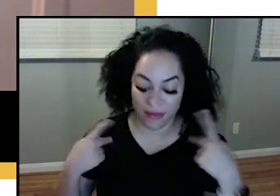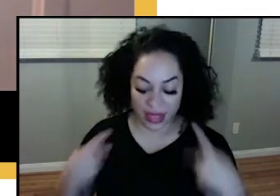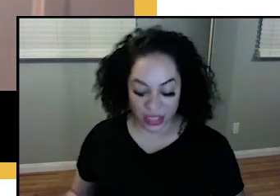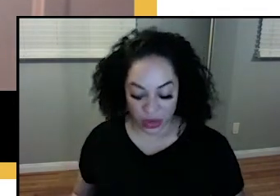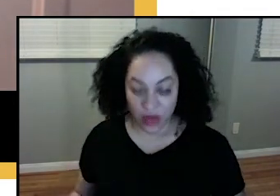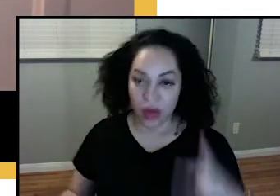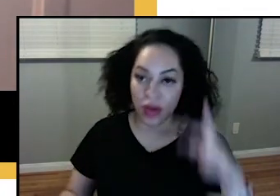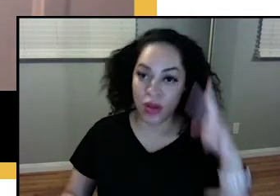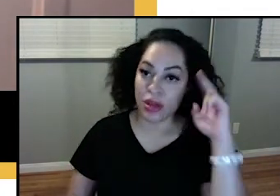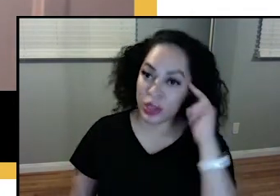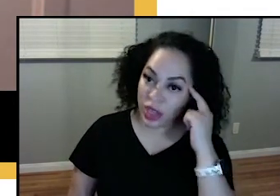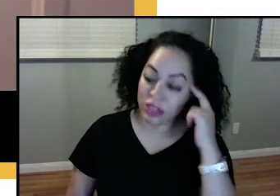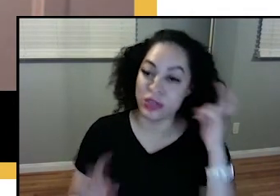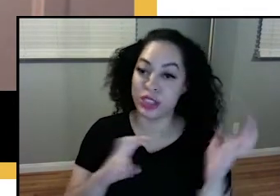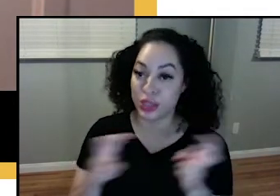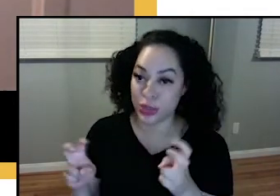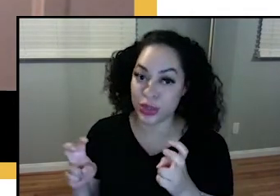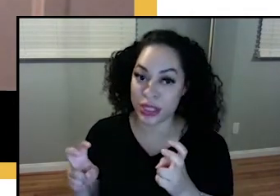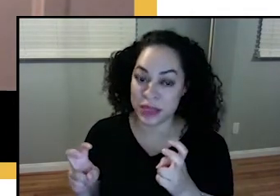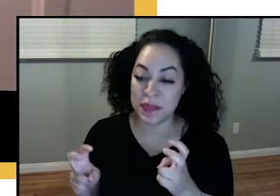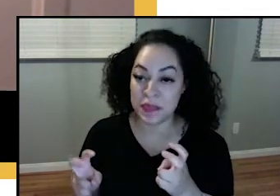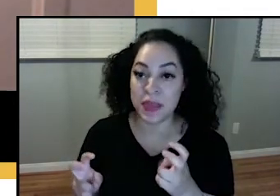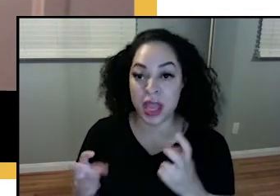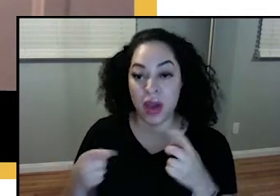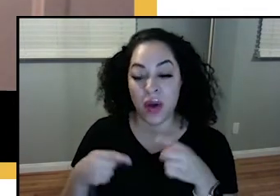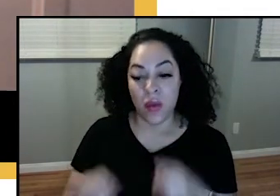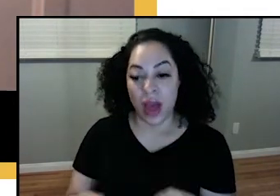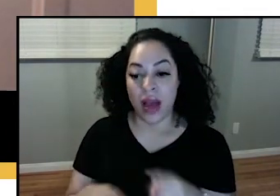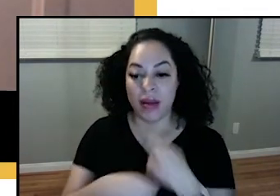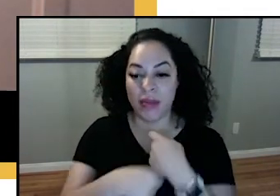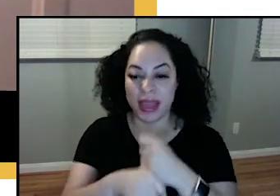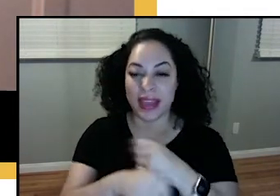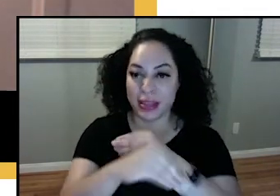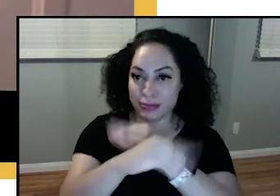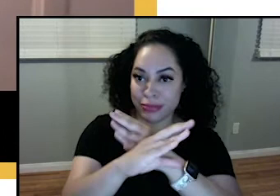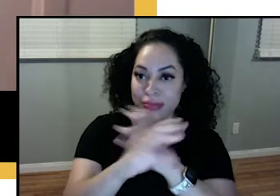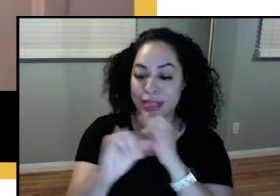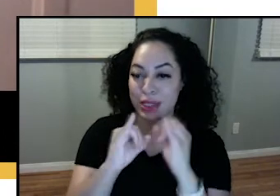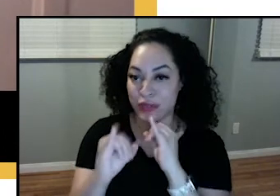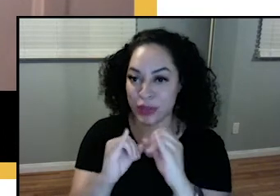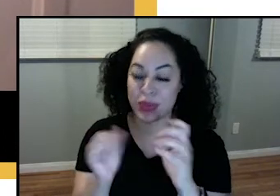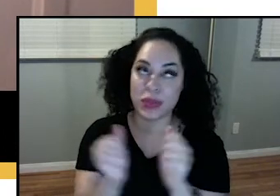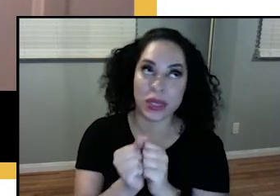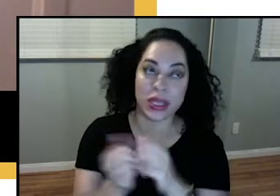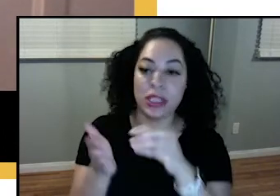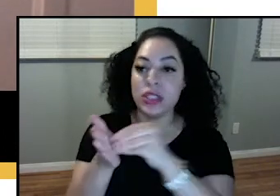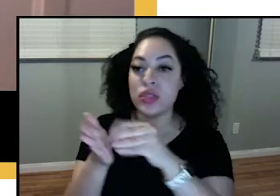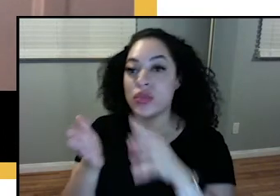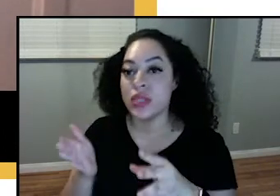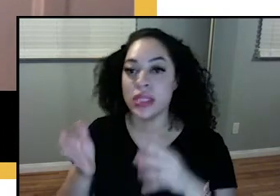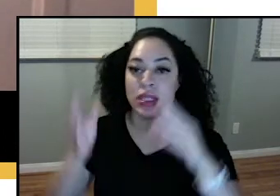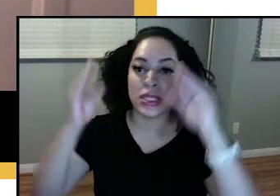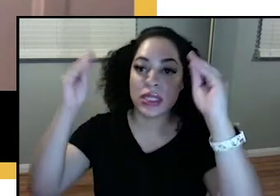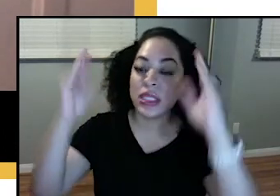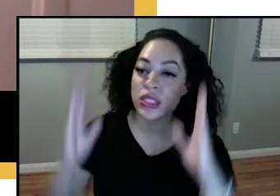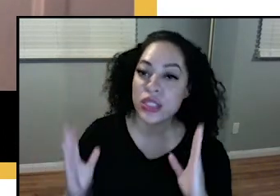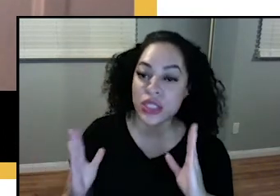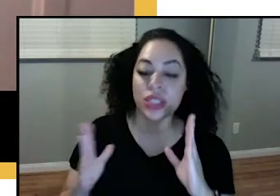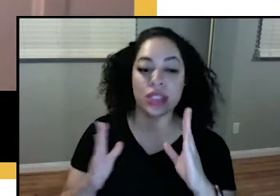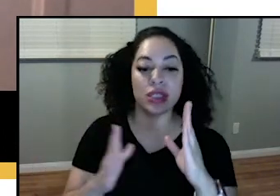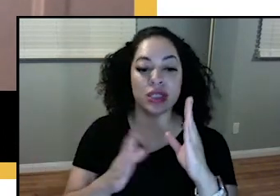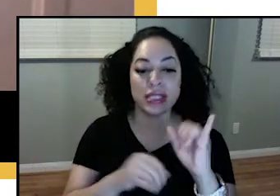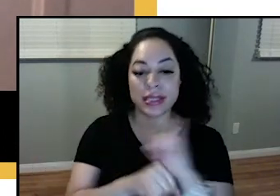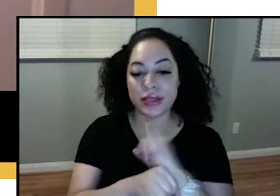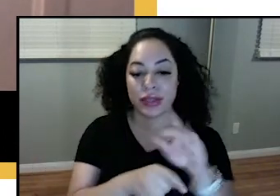physical and neurological differences. I really found that when conducting these interviews via Zoom with students and educators and